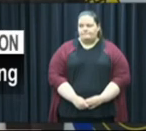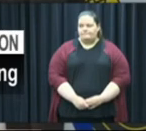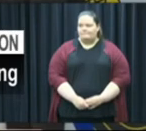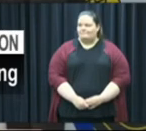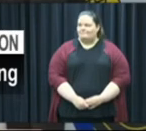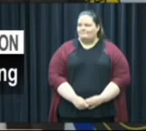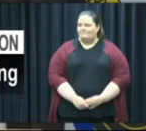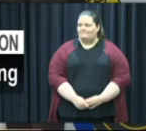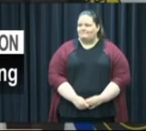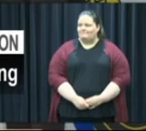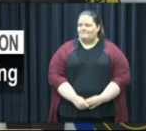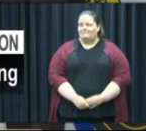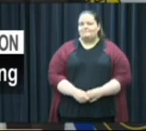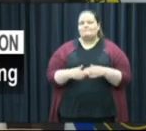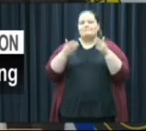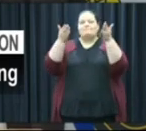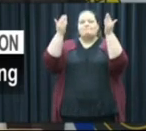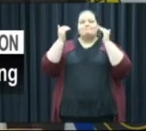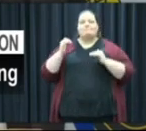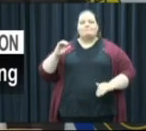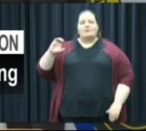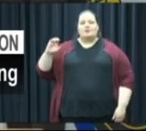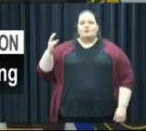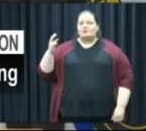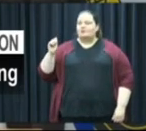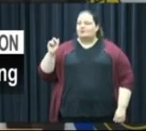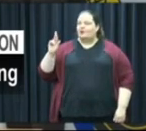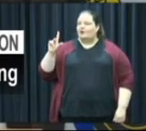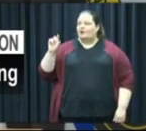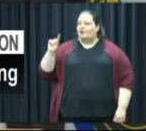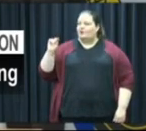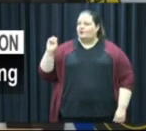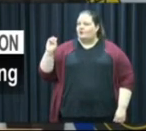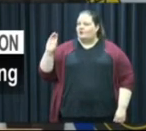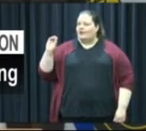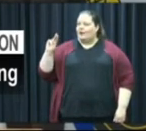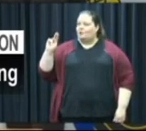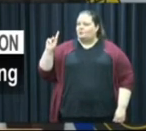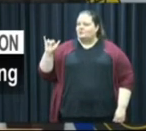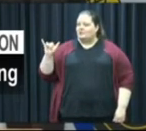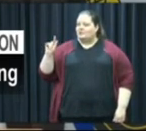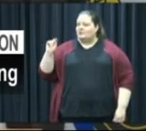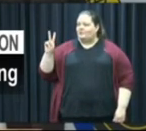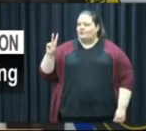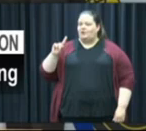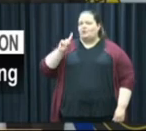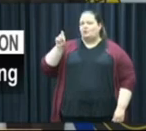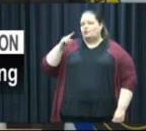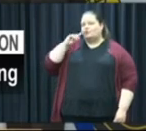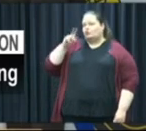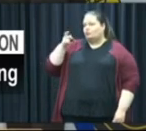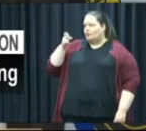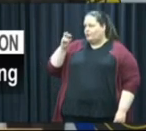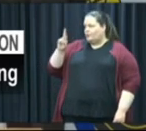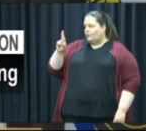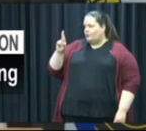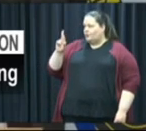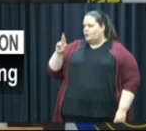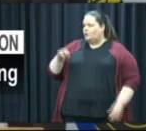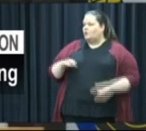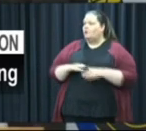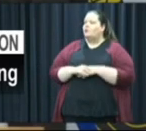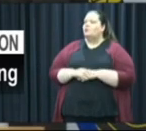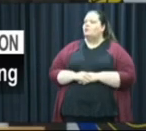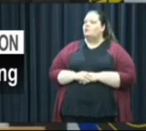Vicky Hogarth, Charlotte County TV. Thanks, Bruce. My question is for the Premier. Premier Higgs, popular